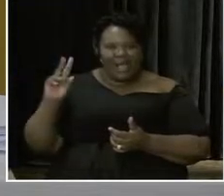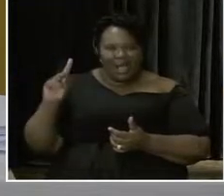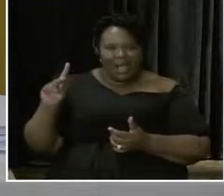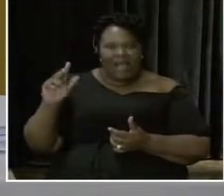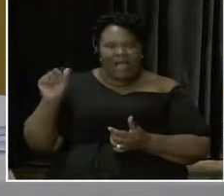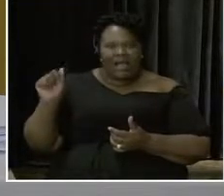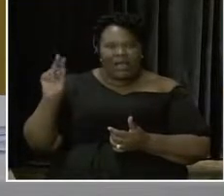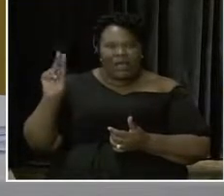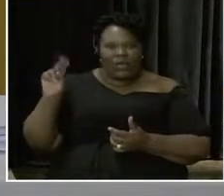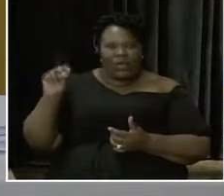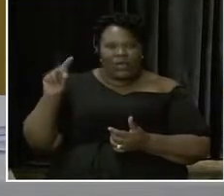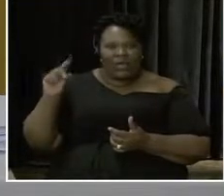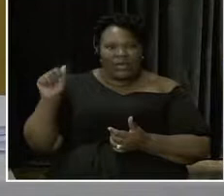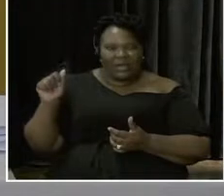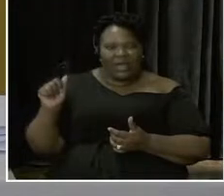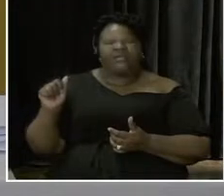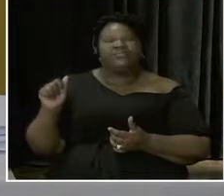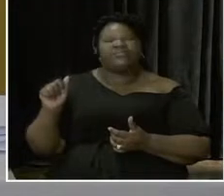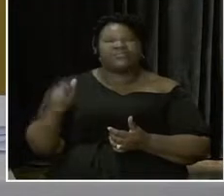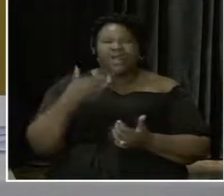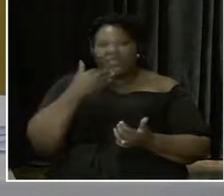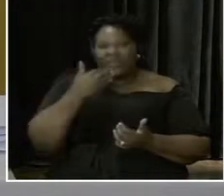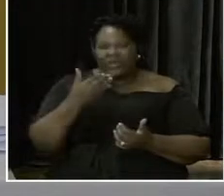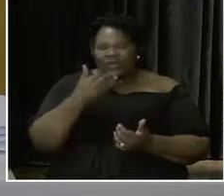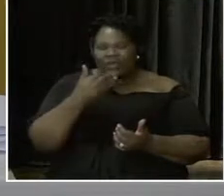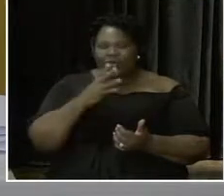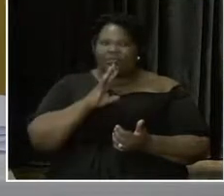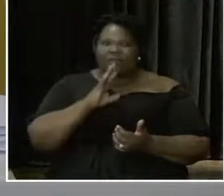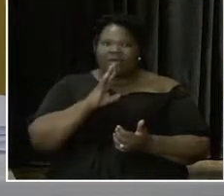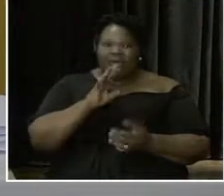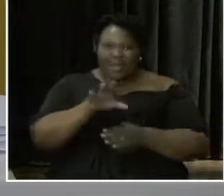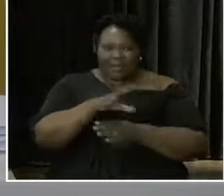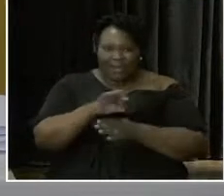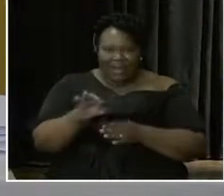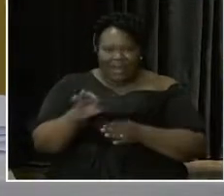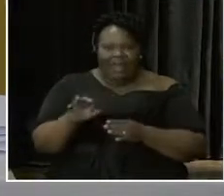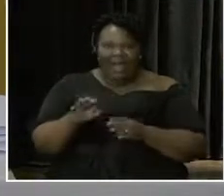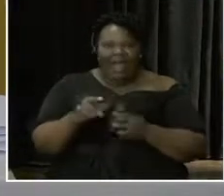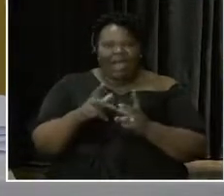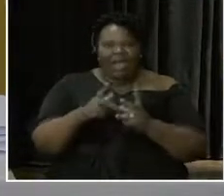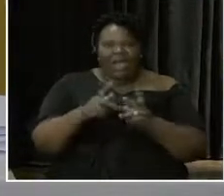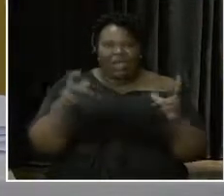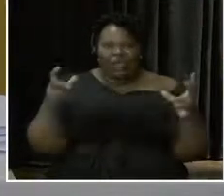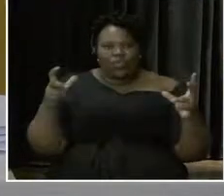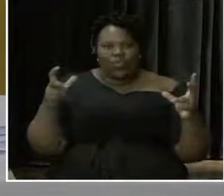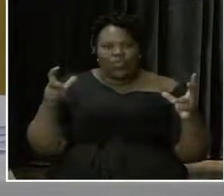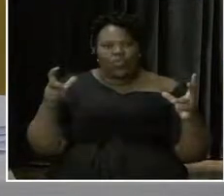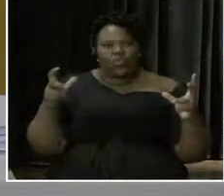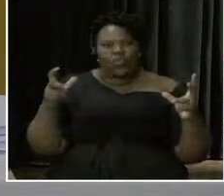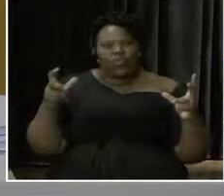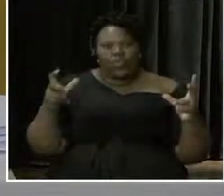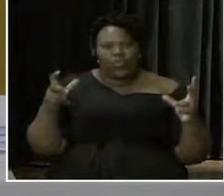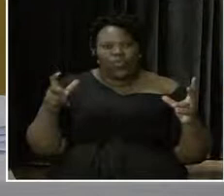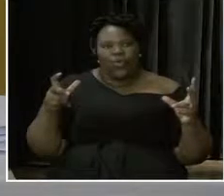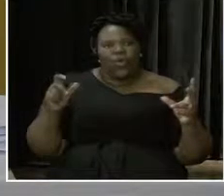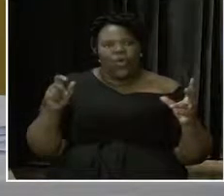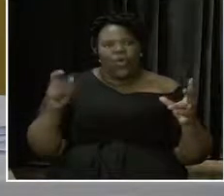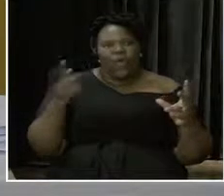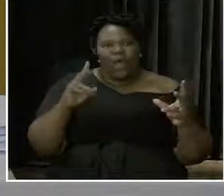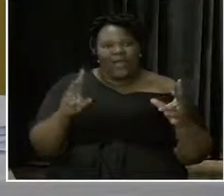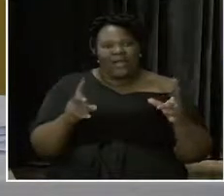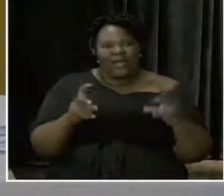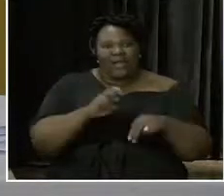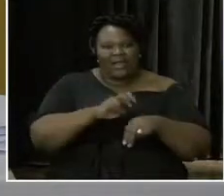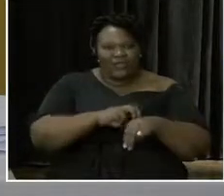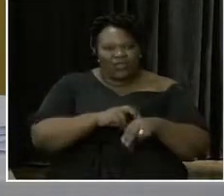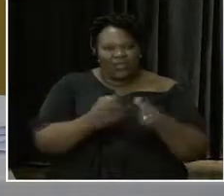Thank you very much, Madam Speaker. I think the plan is very broad in terms of what needs to be done in order to